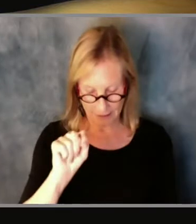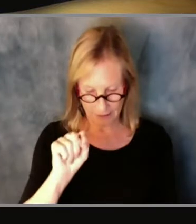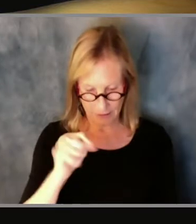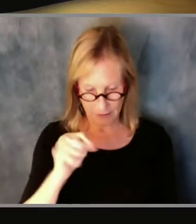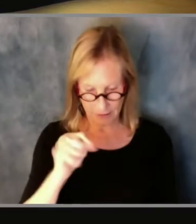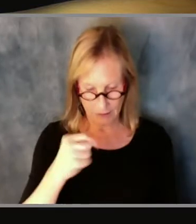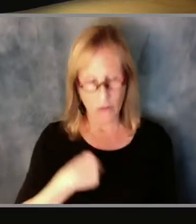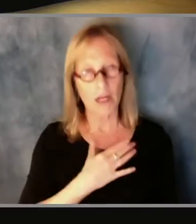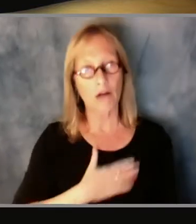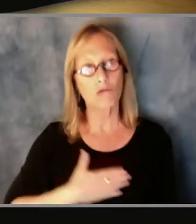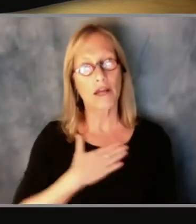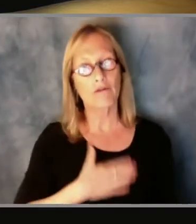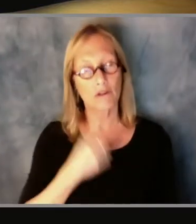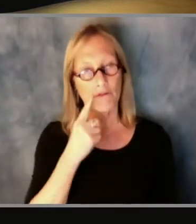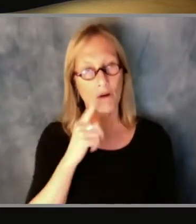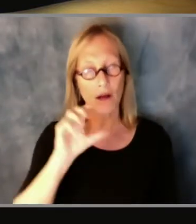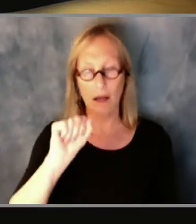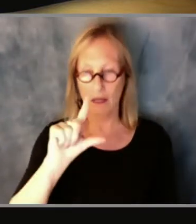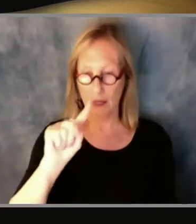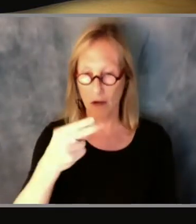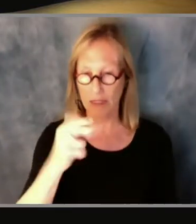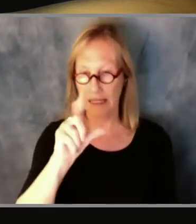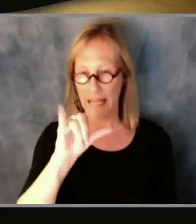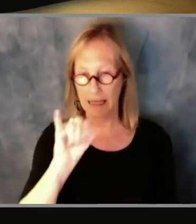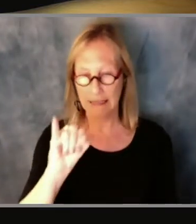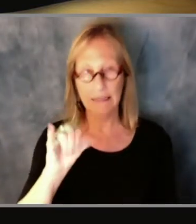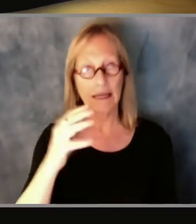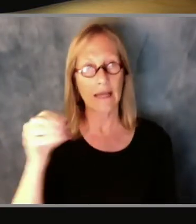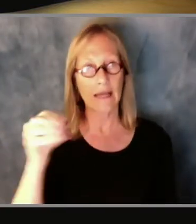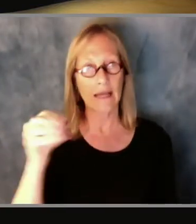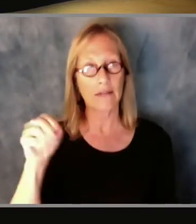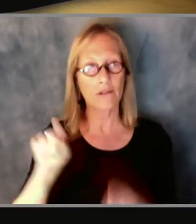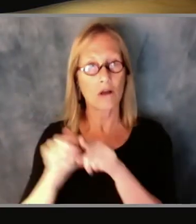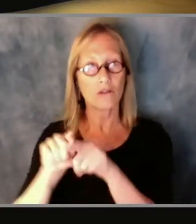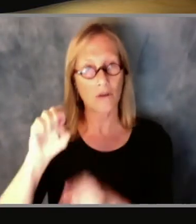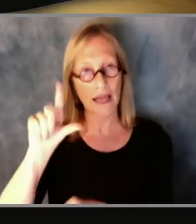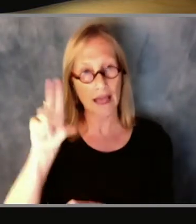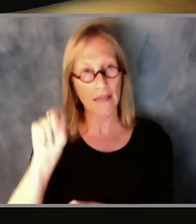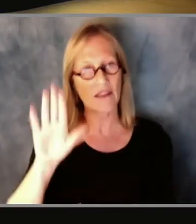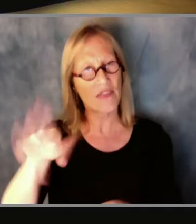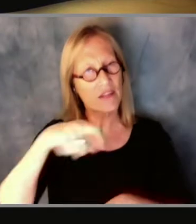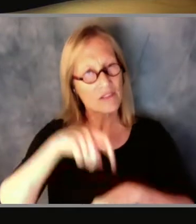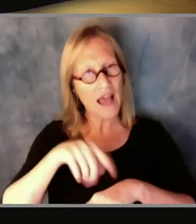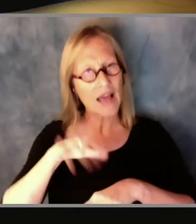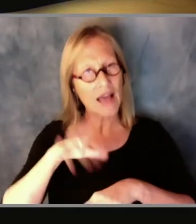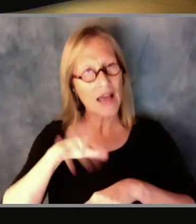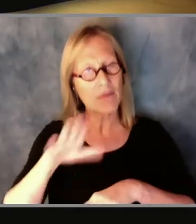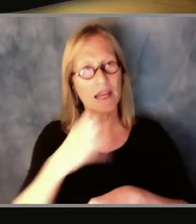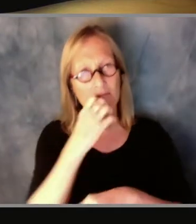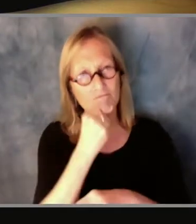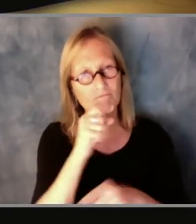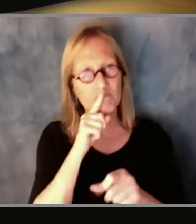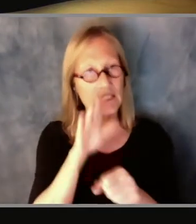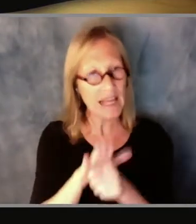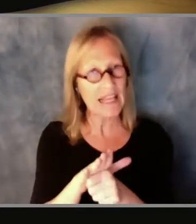for Alohilani and for Ellen for their time and their dedication. We're grateful